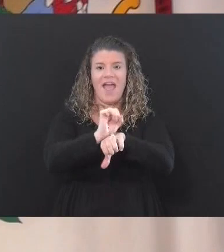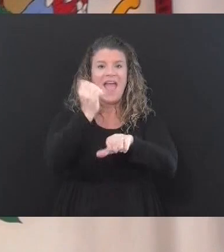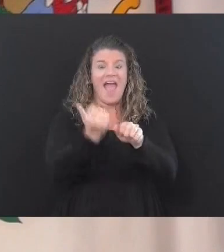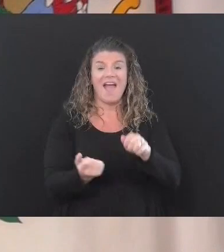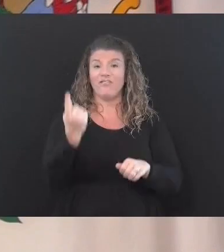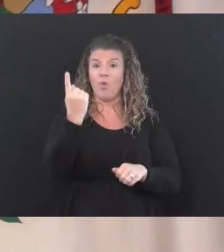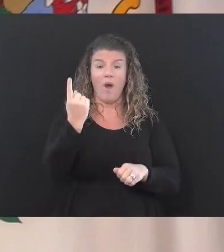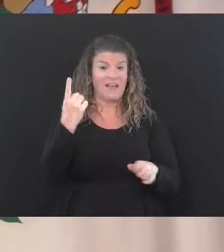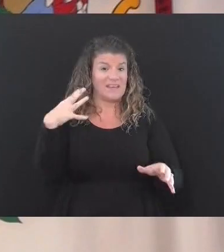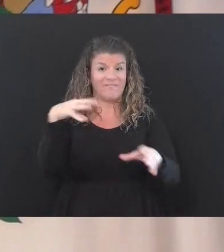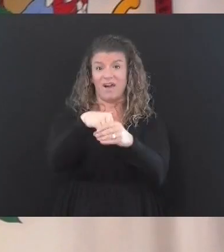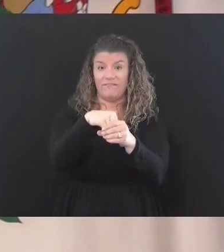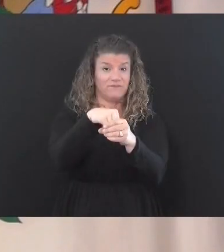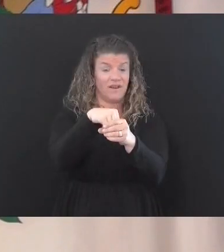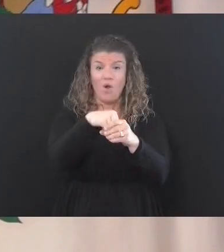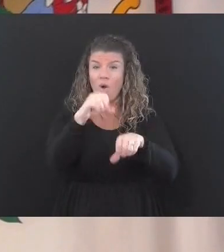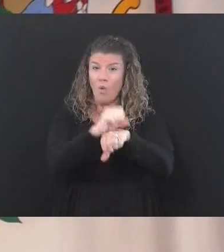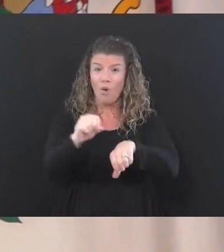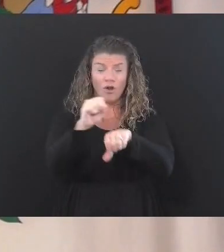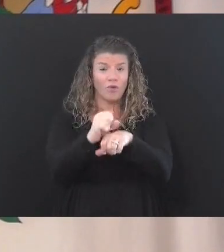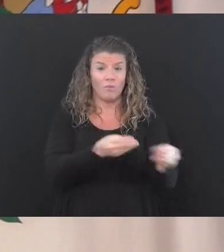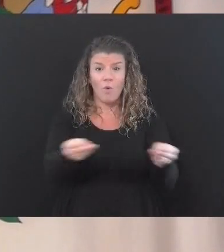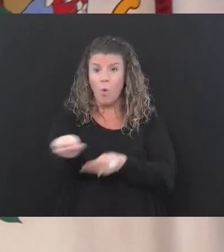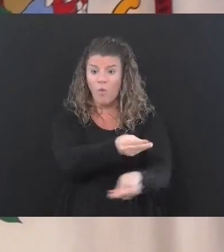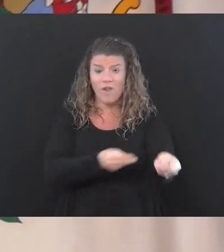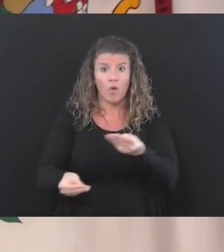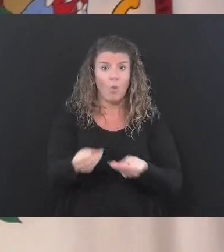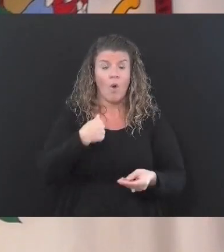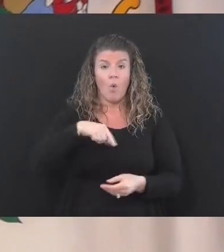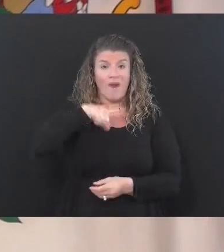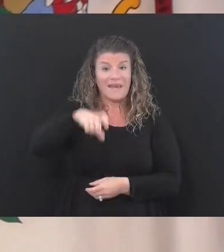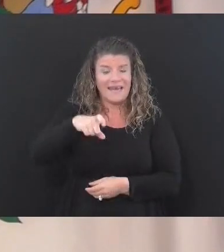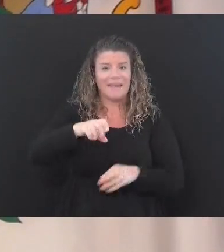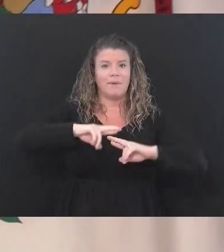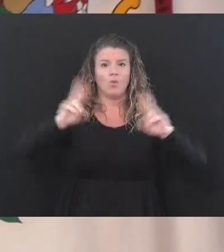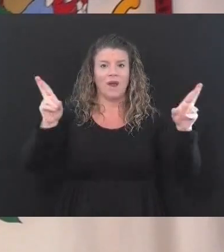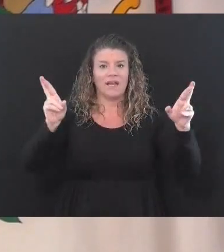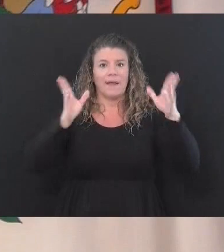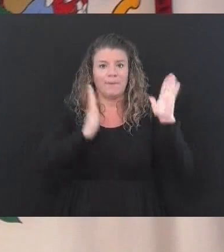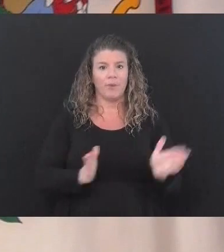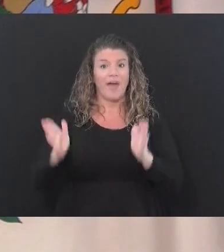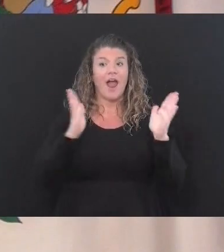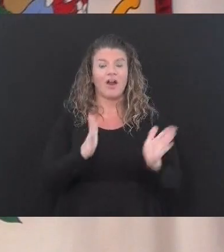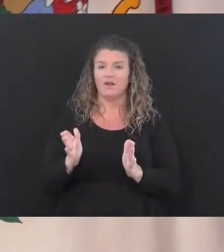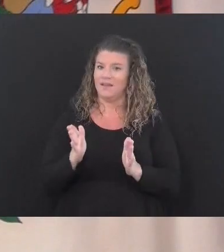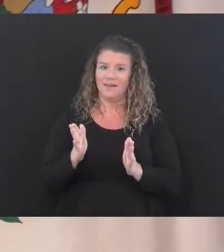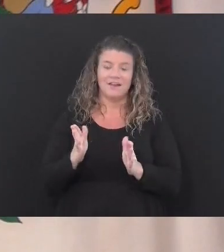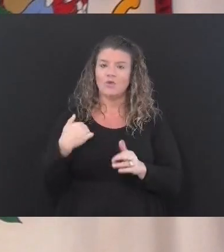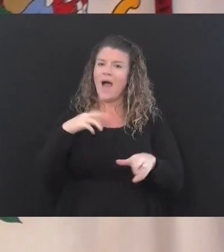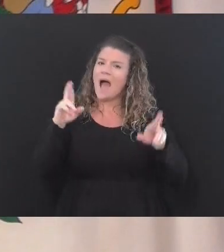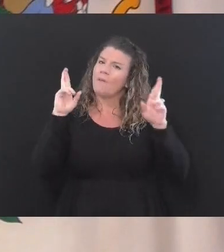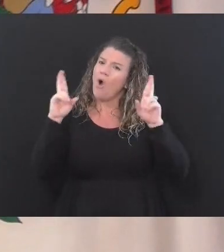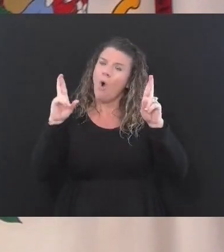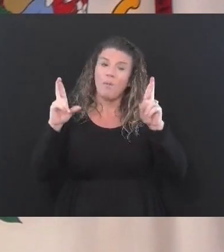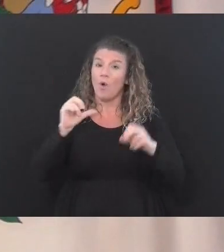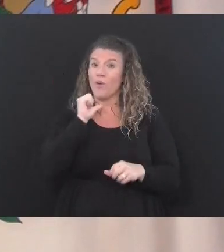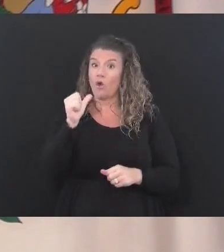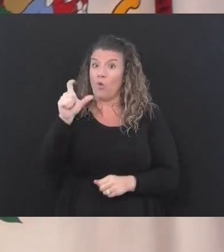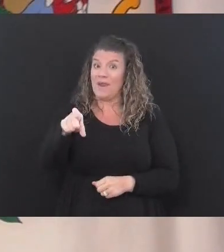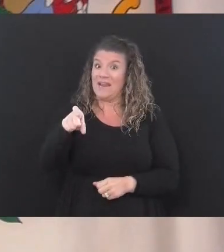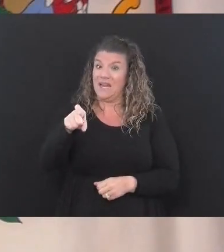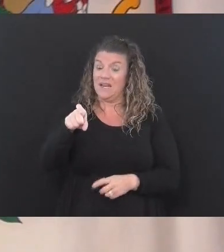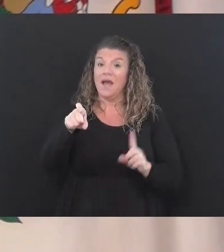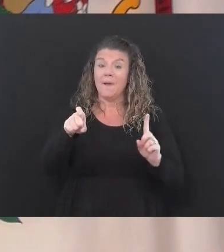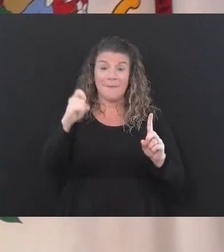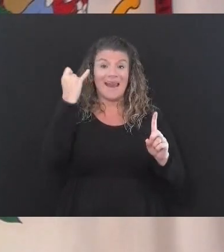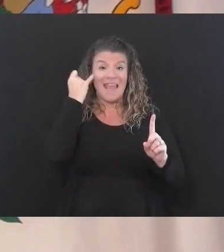in as far as moving equipment and doing all the stuff to be prepared. And God forbid, I hope and pray we don't need it, but